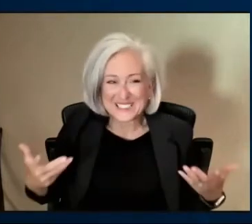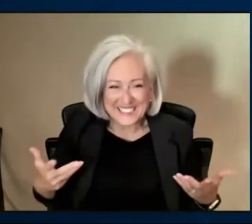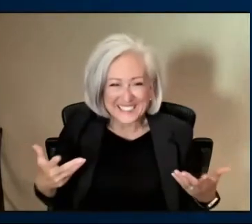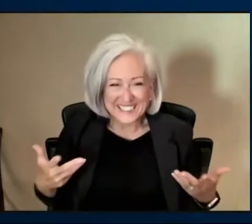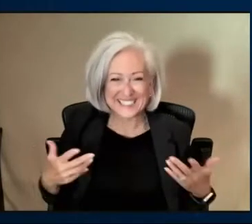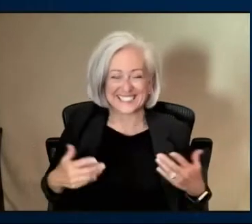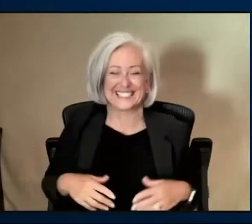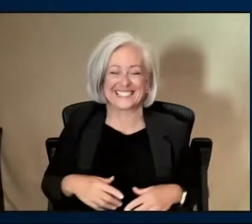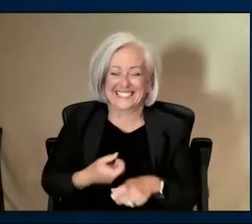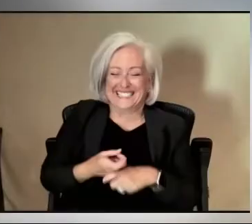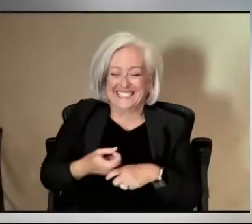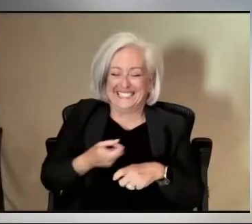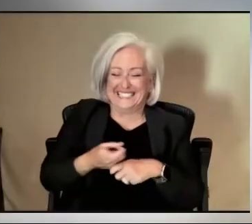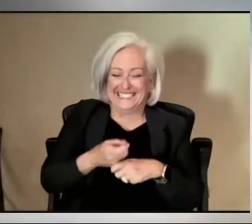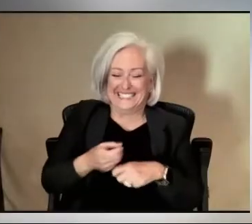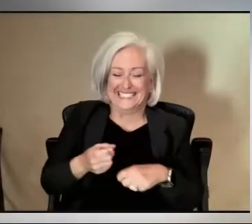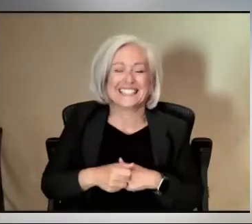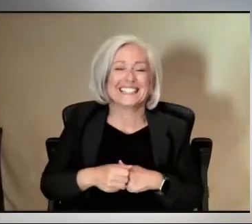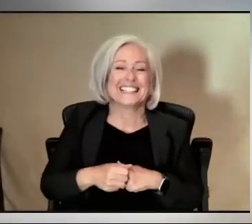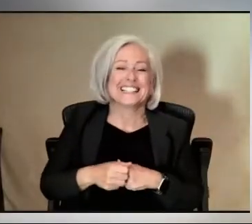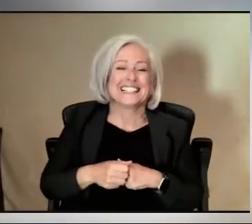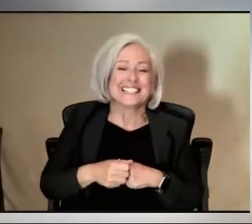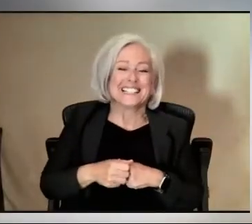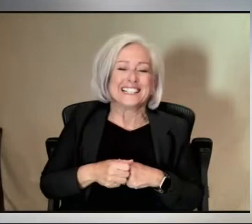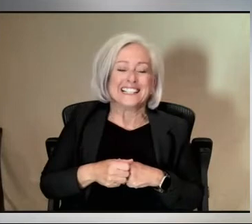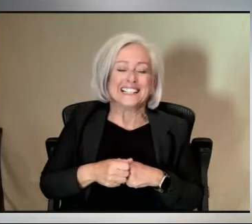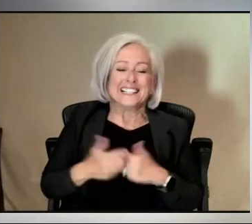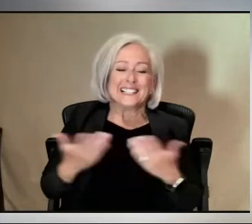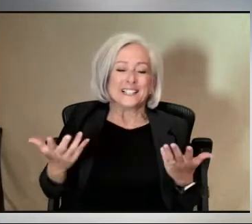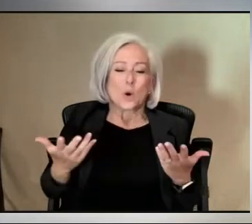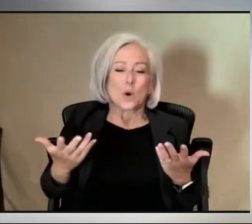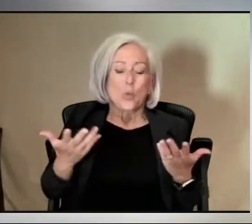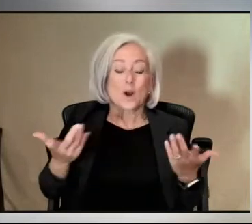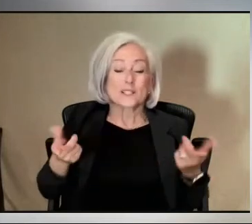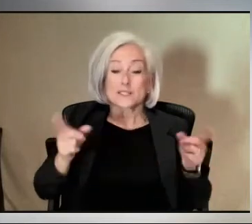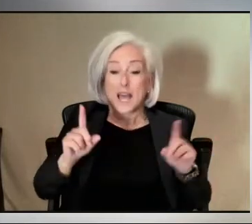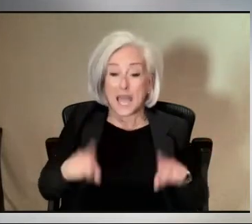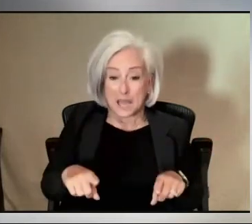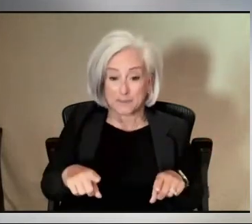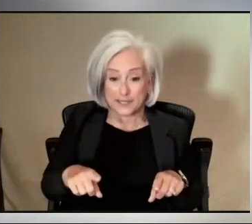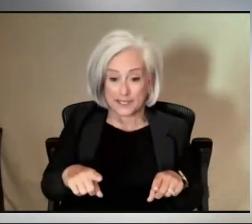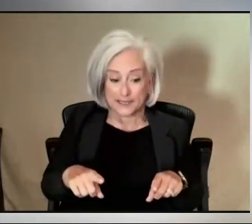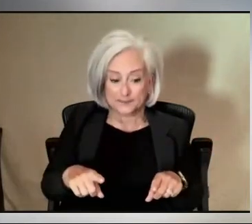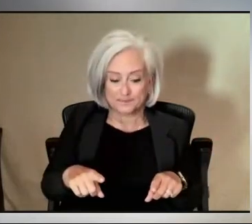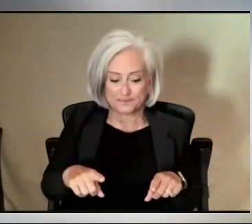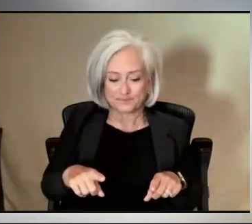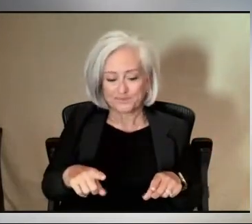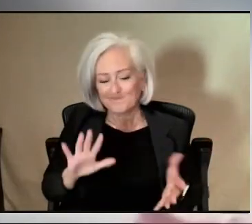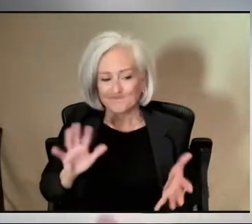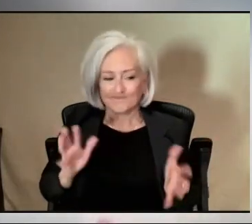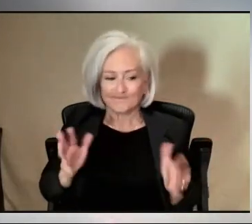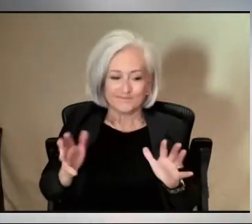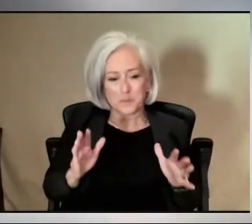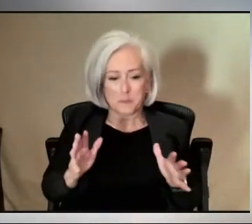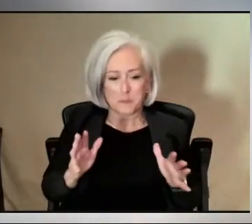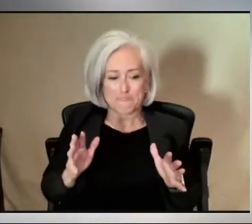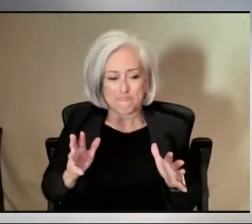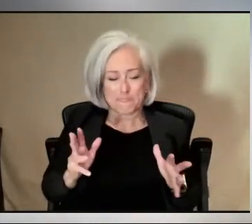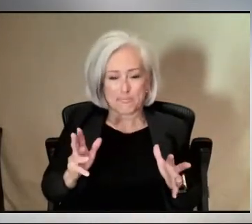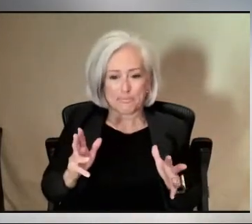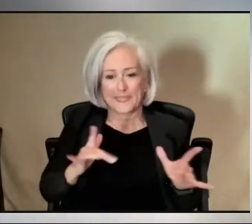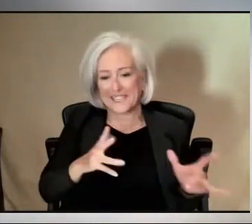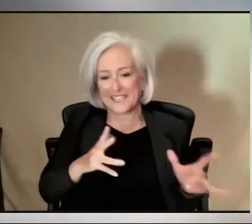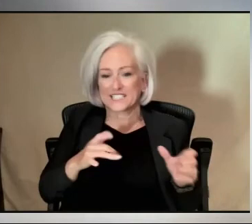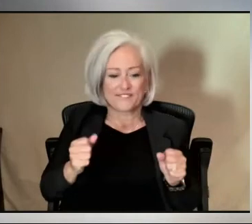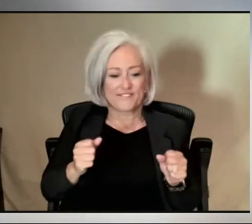bit facetious here, but what is happening in kind of fast speed, and so we're